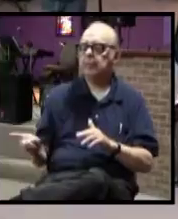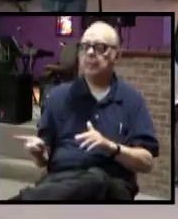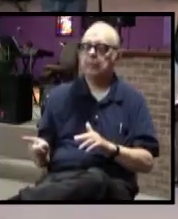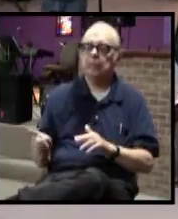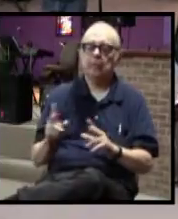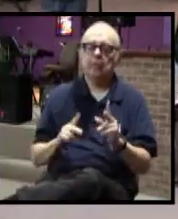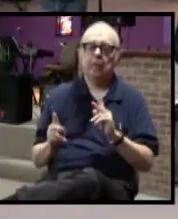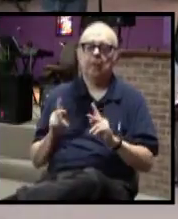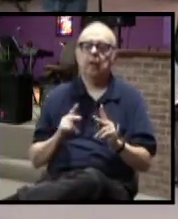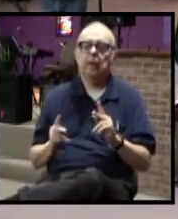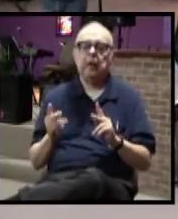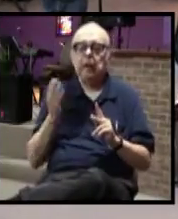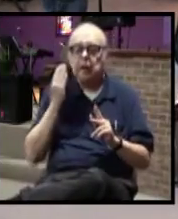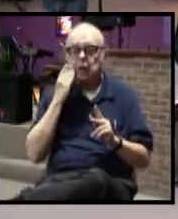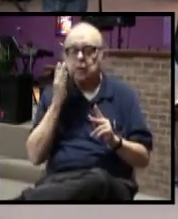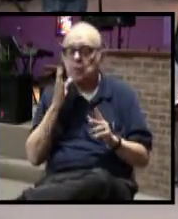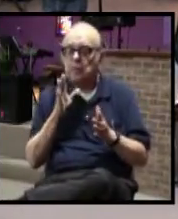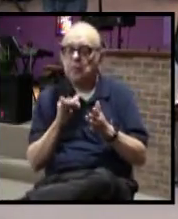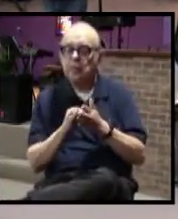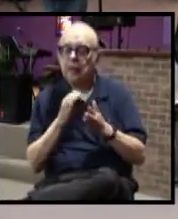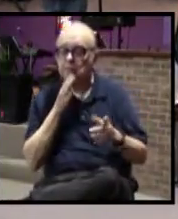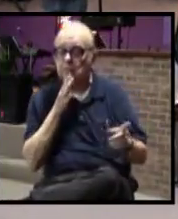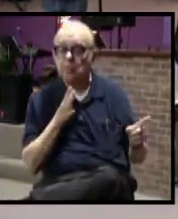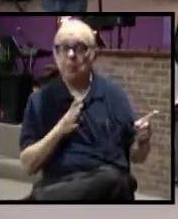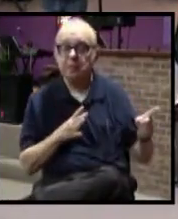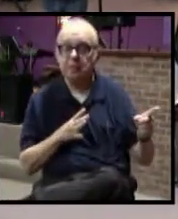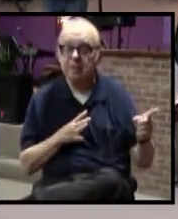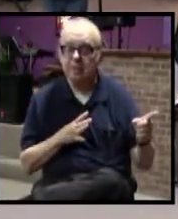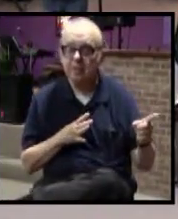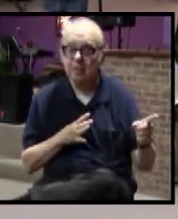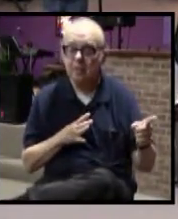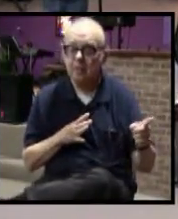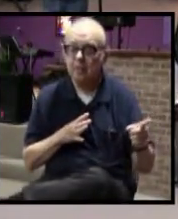is sitting down. And all of these people know her.